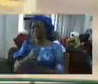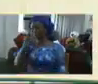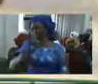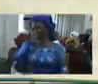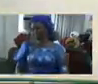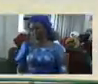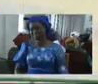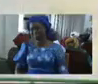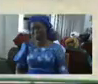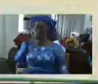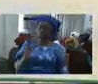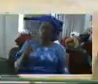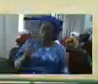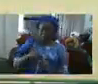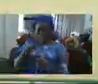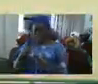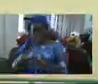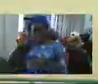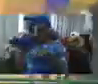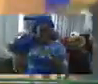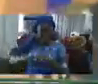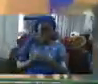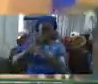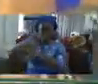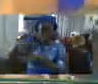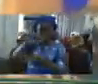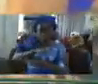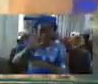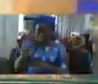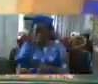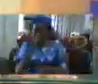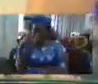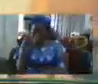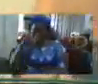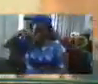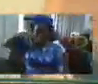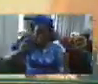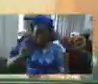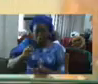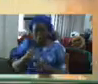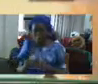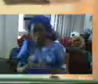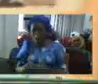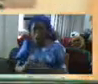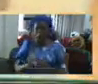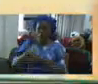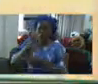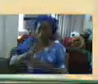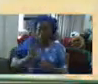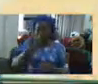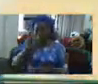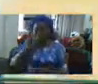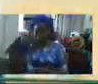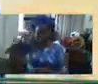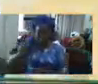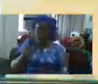So other than crossover by 10 p.m. or crossover by 11 p.m., I say we will stay in